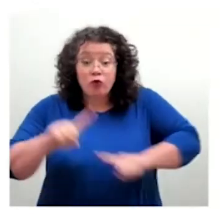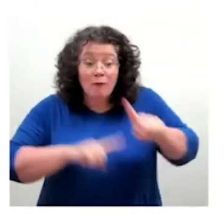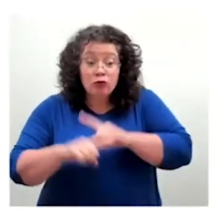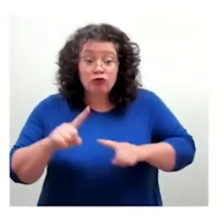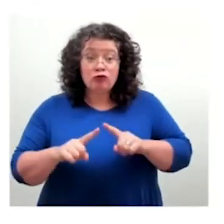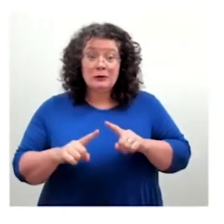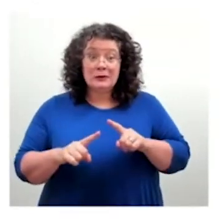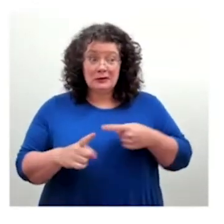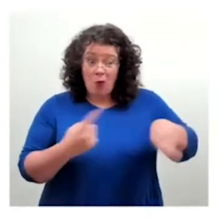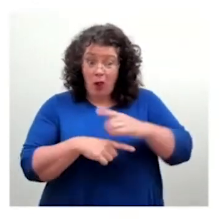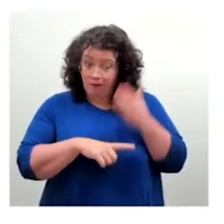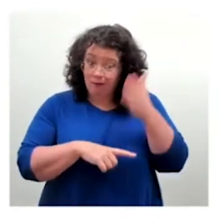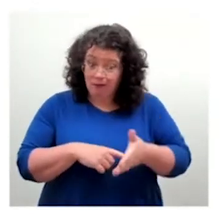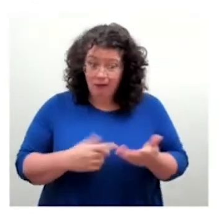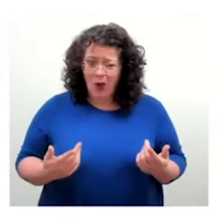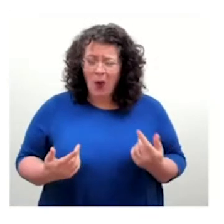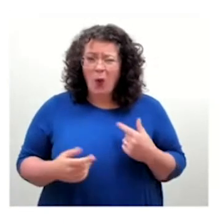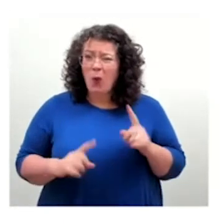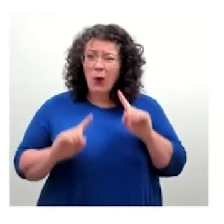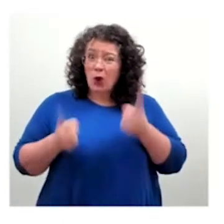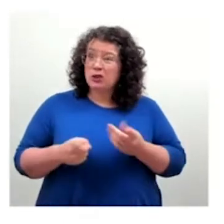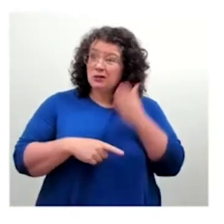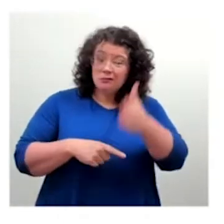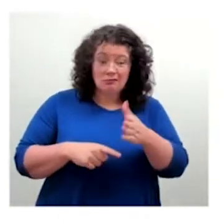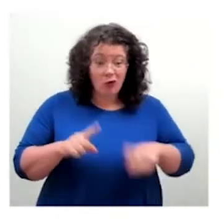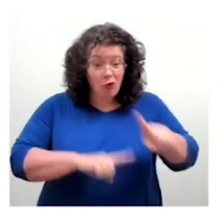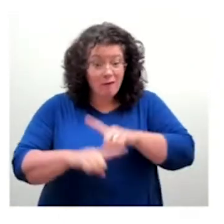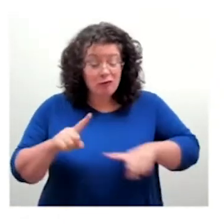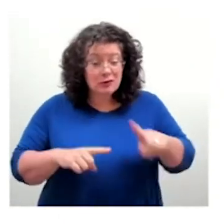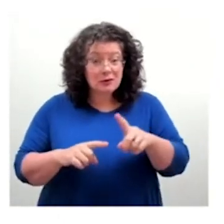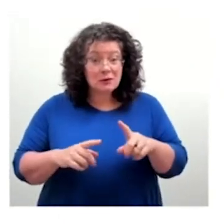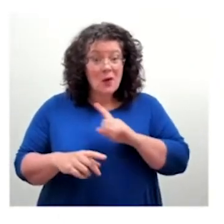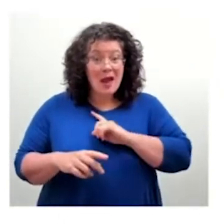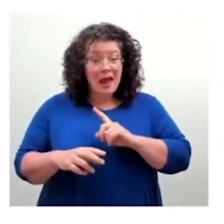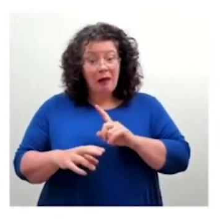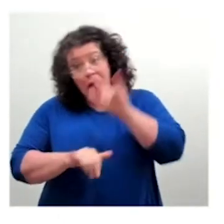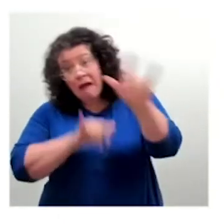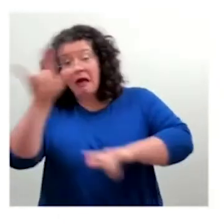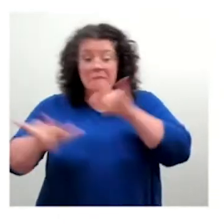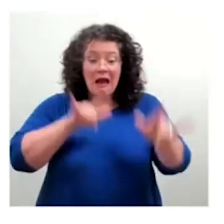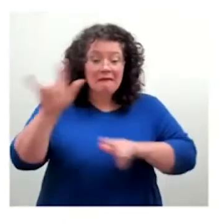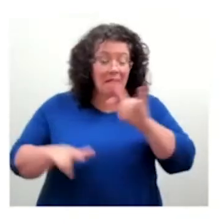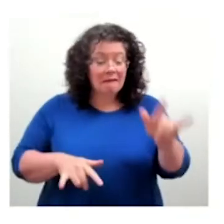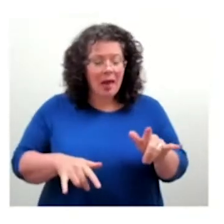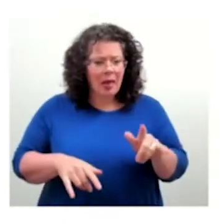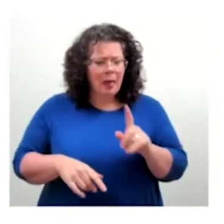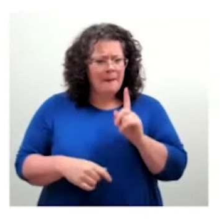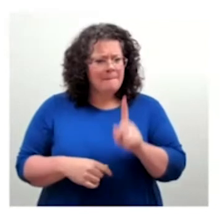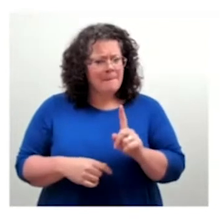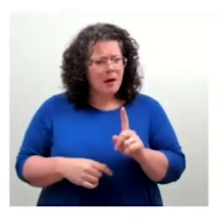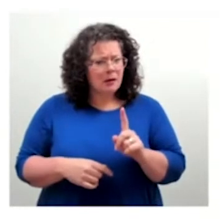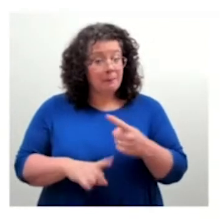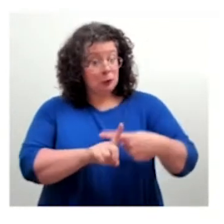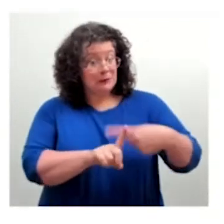the upside of that. The network that we have performed, the global network of accessibility leaders for more